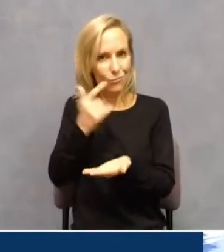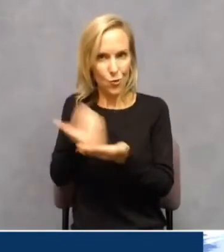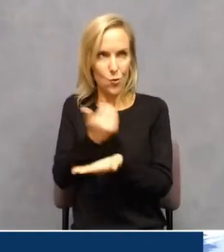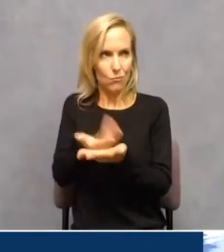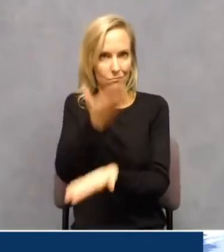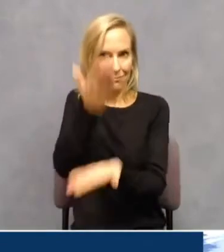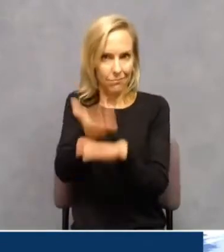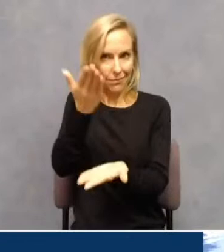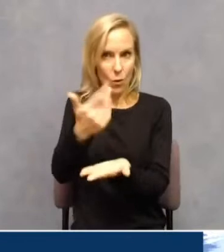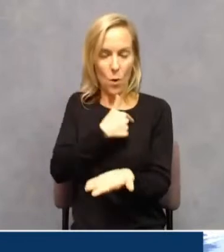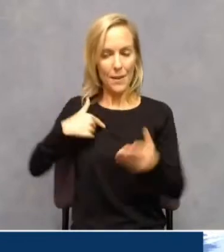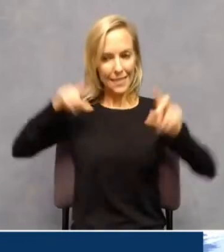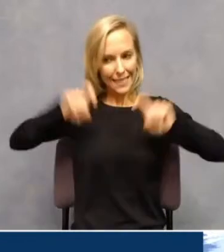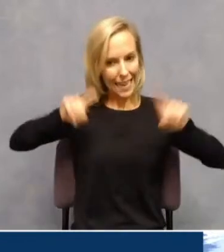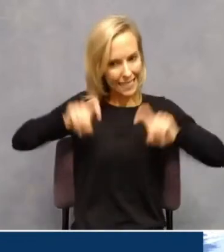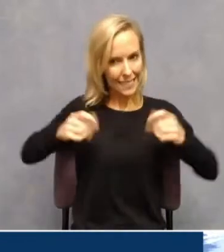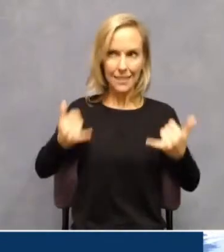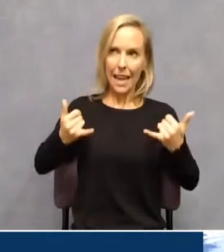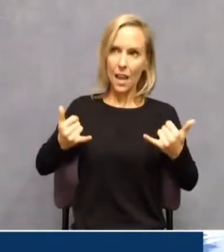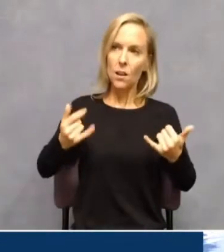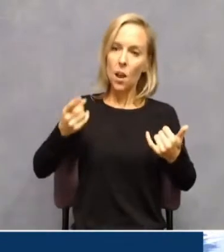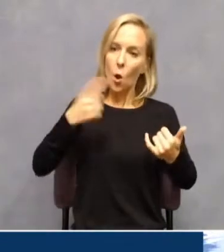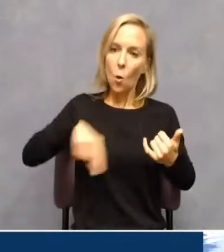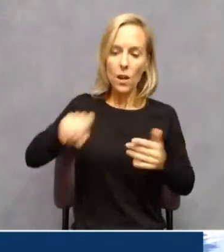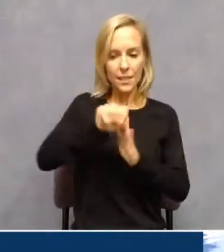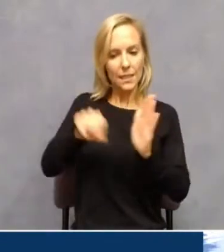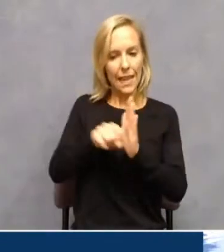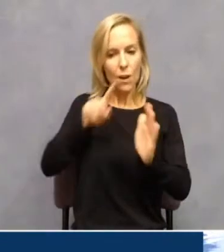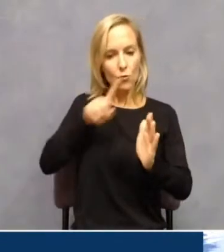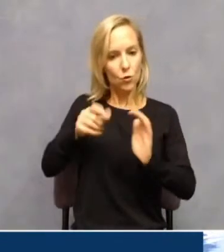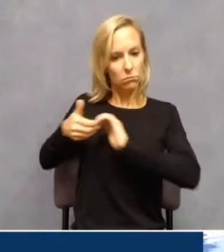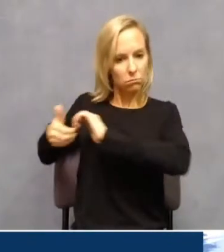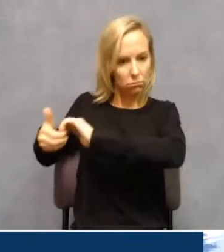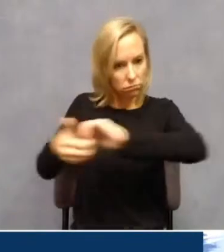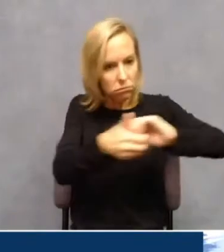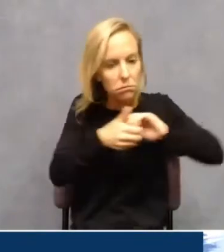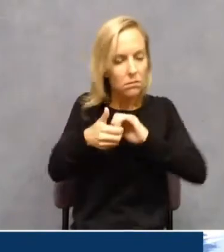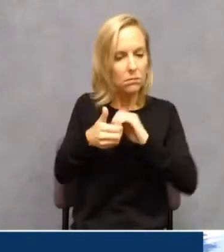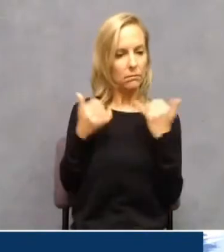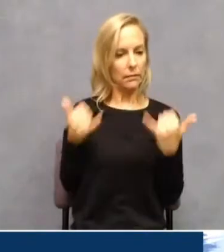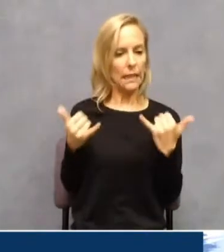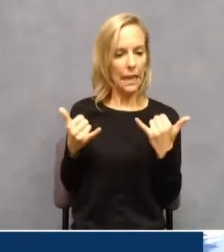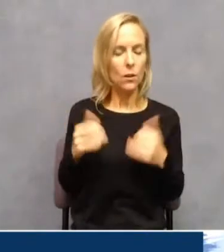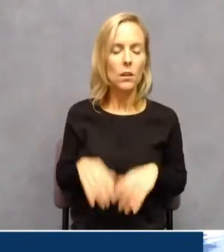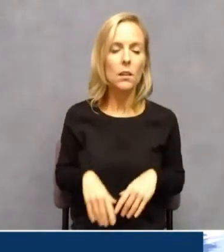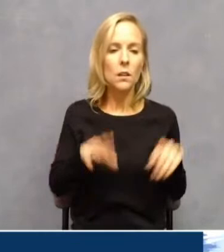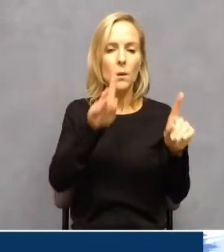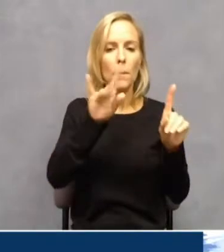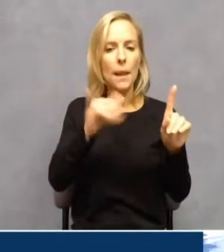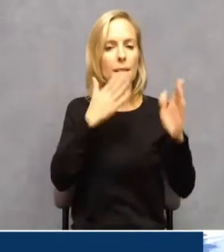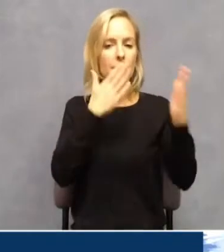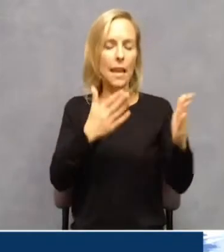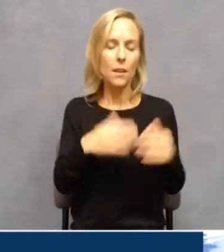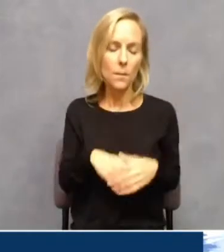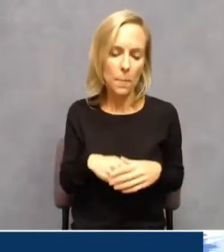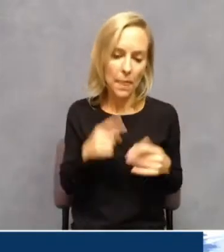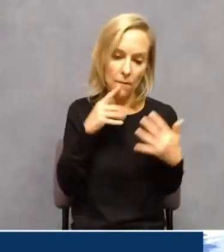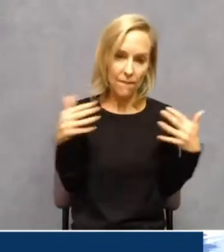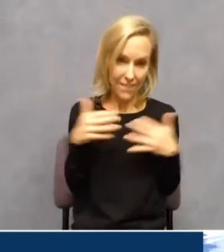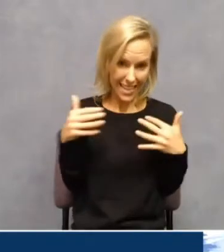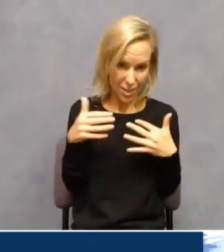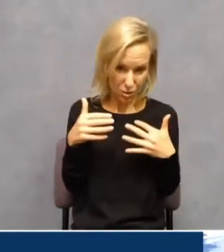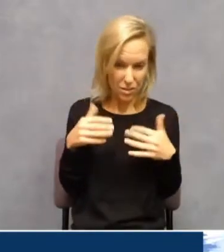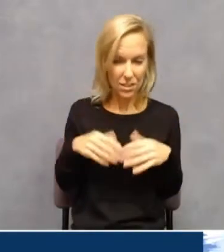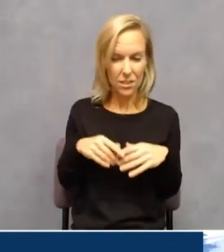and I want our state to stand united to pass this test." That's from Betty. Thank you. There were some fears. I'm only going to mention two of them